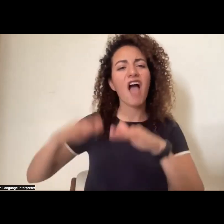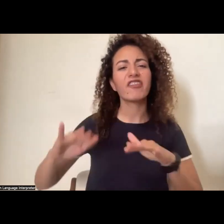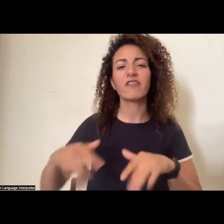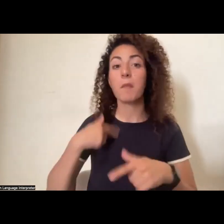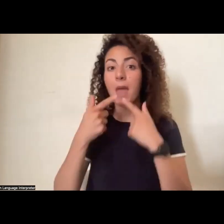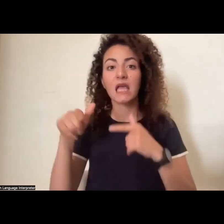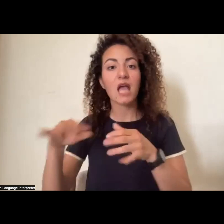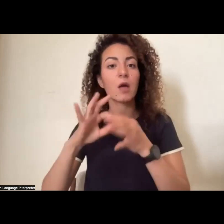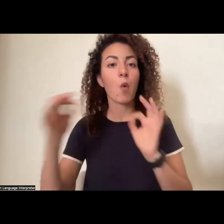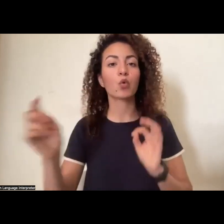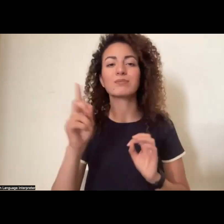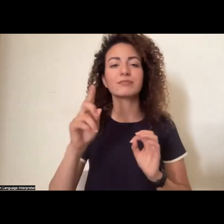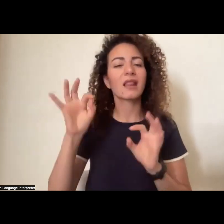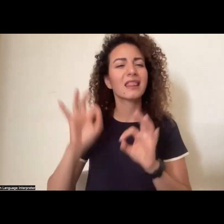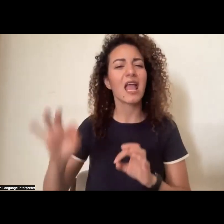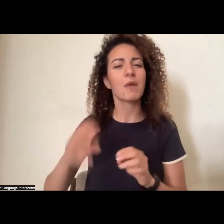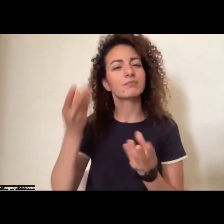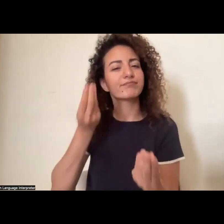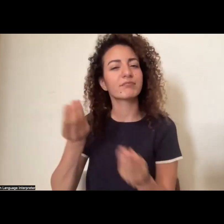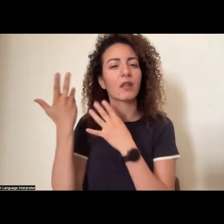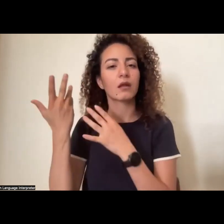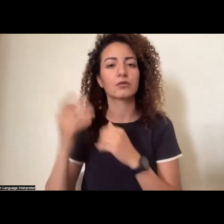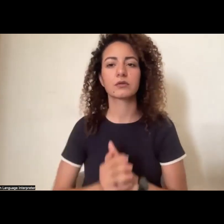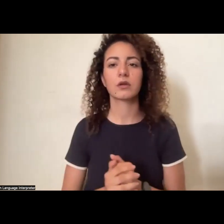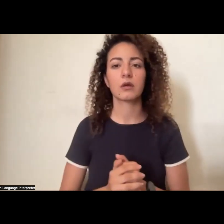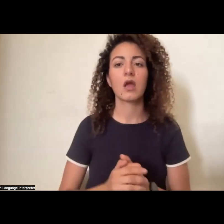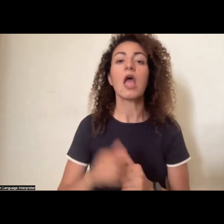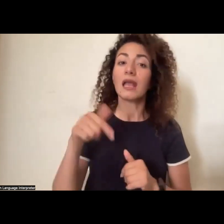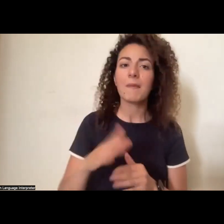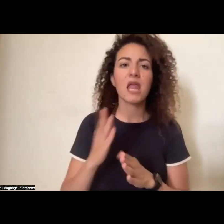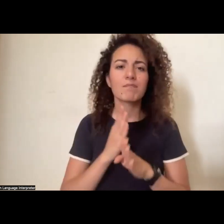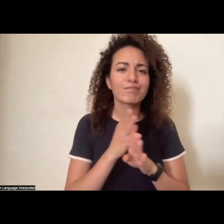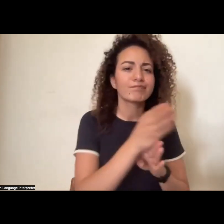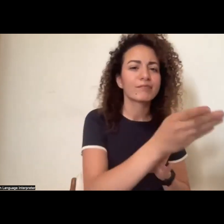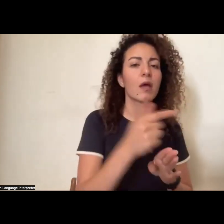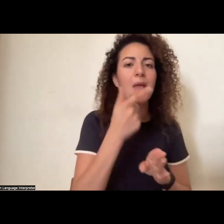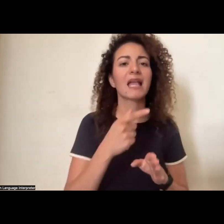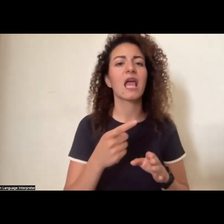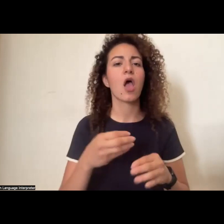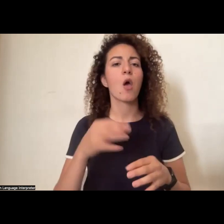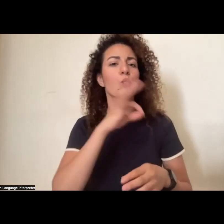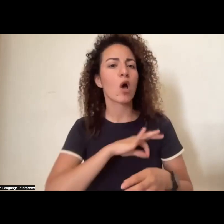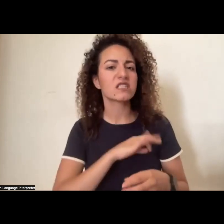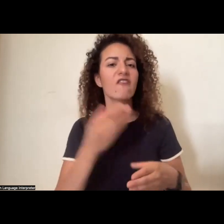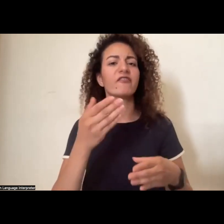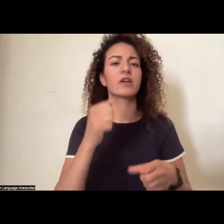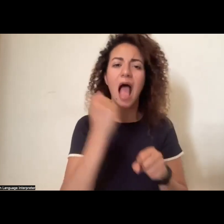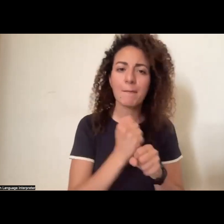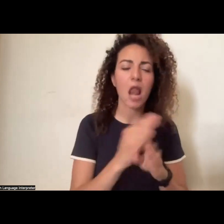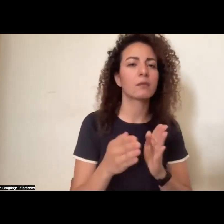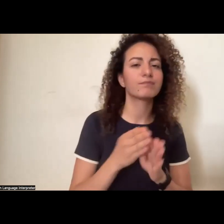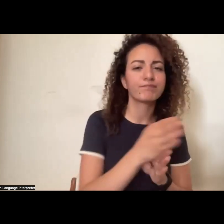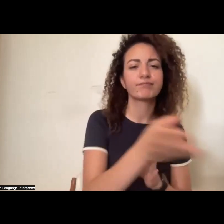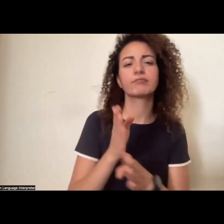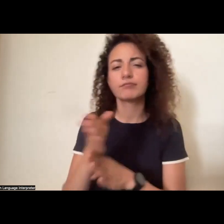the National Social Security Fund, and so was the unemployment branch, and so was the social pension branch. These are dormant